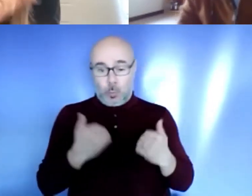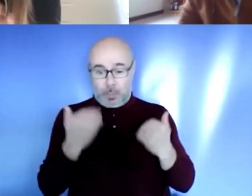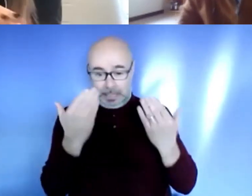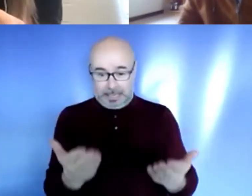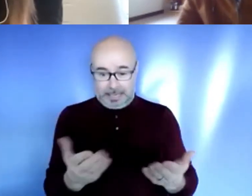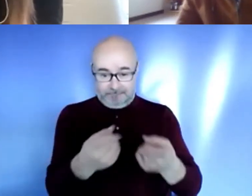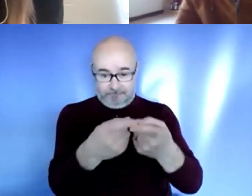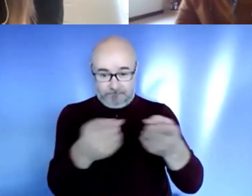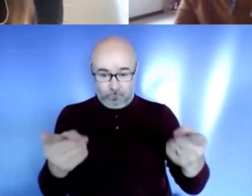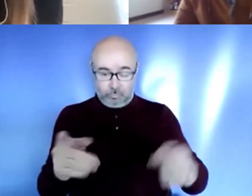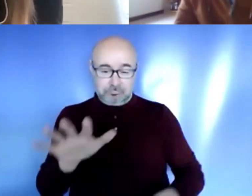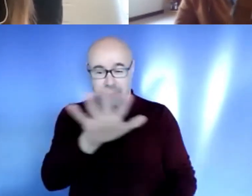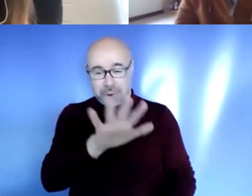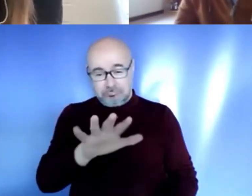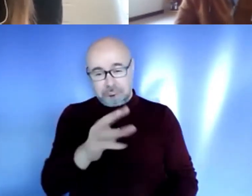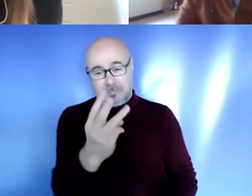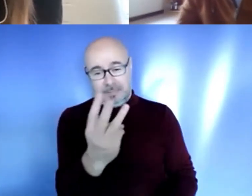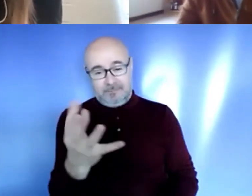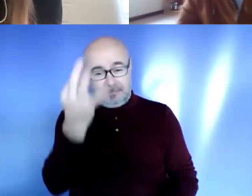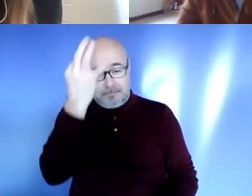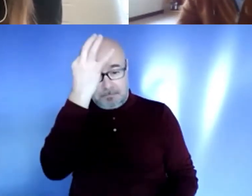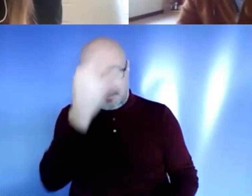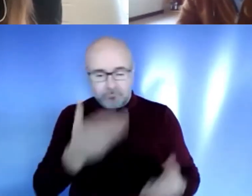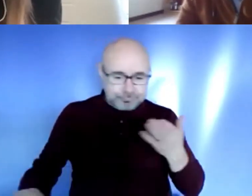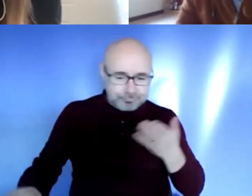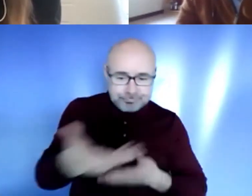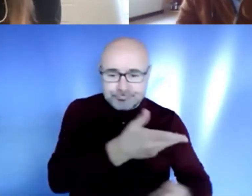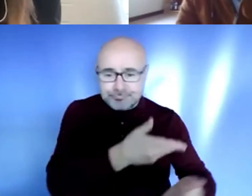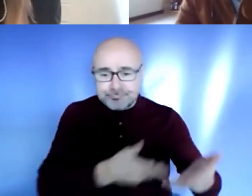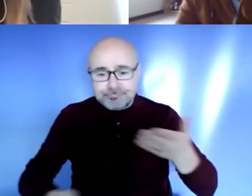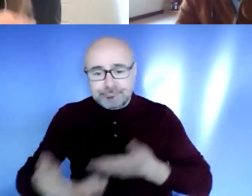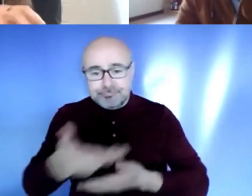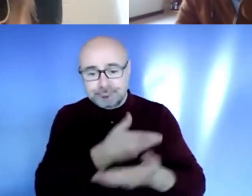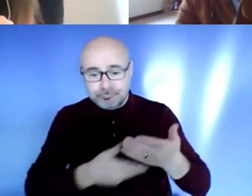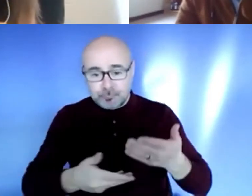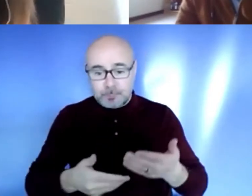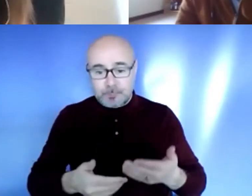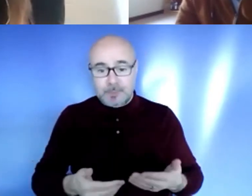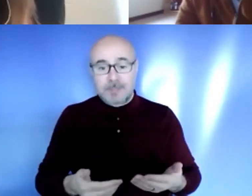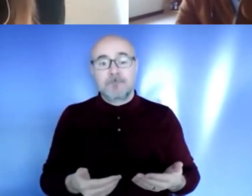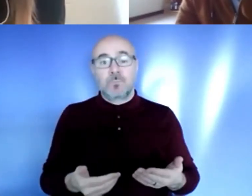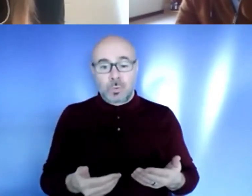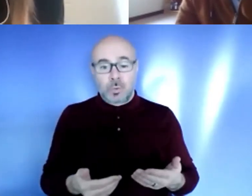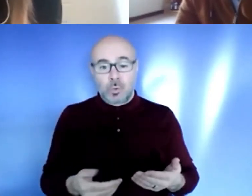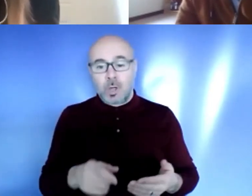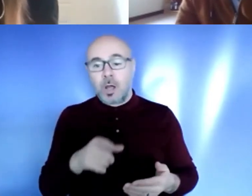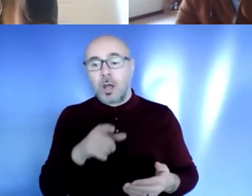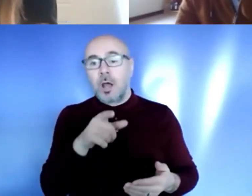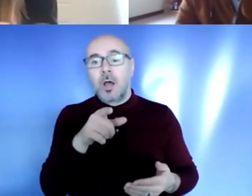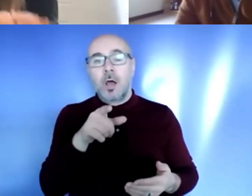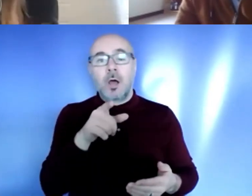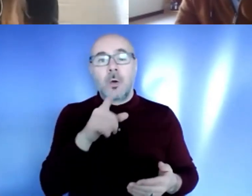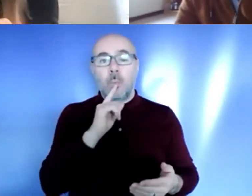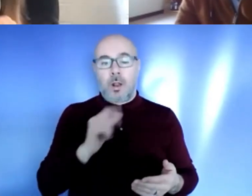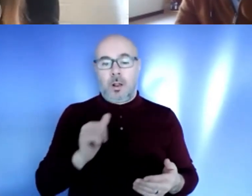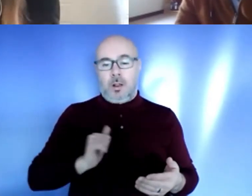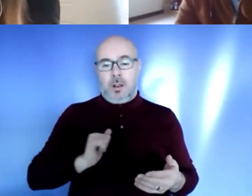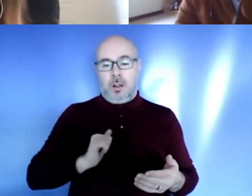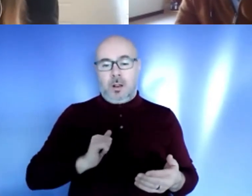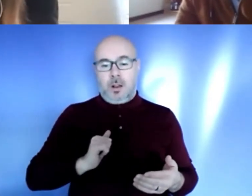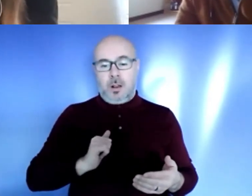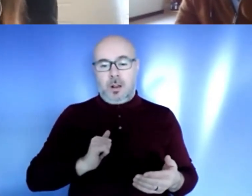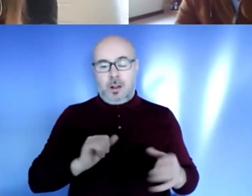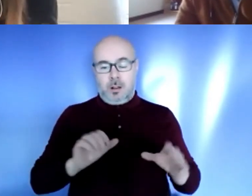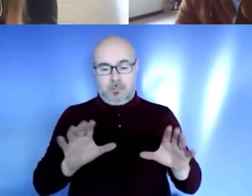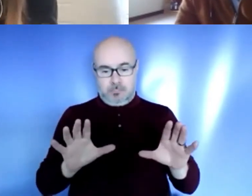So in just a minute, you'll be prompted to move into your breakout groups. You may well have to press a button to say that will happen, except for group 1, who will stay